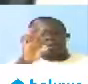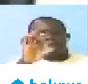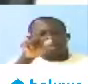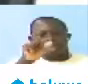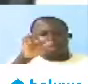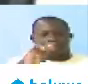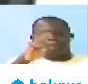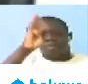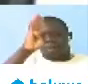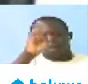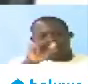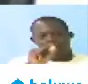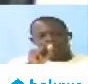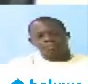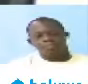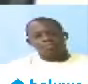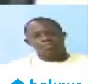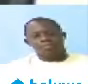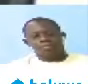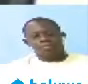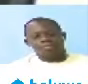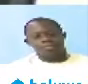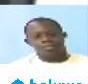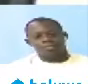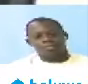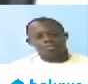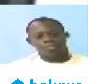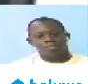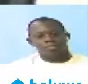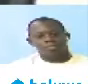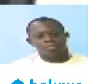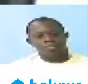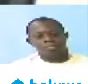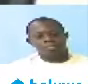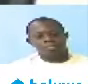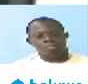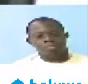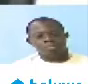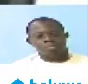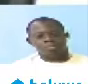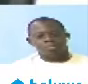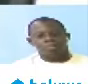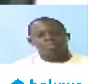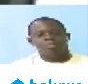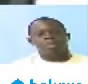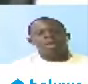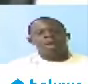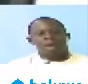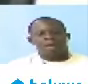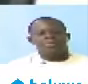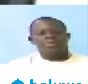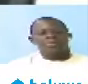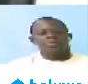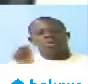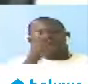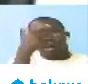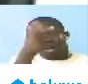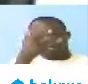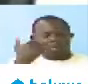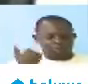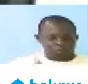to Sokun. So Yendol Mosebe Jam Tambakunda. Eight people were at